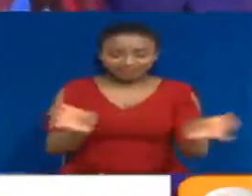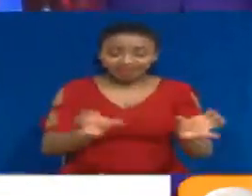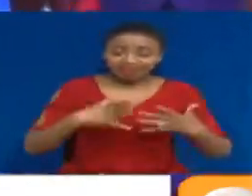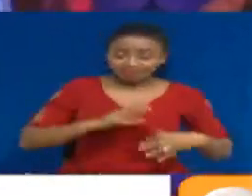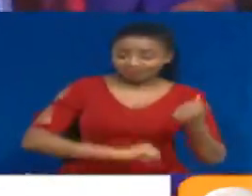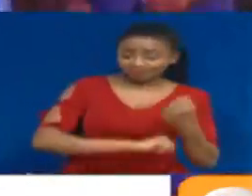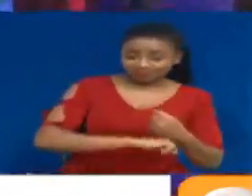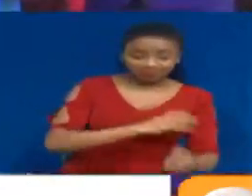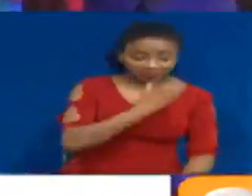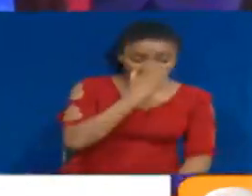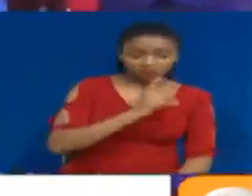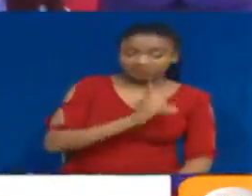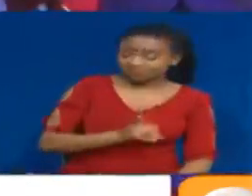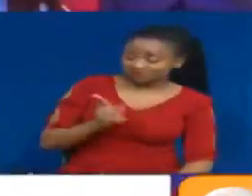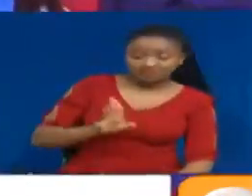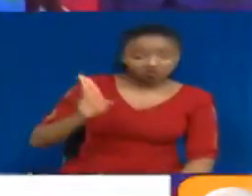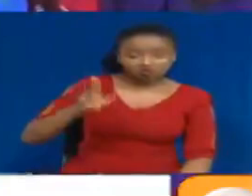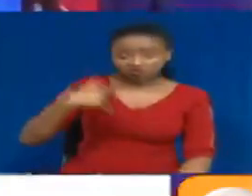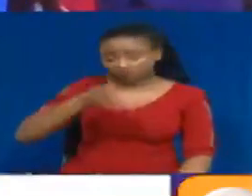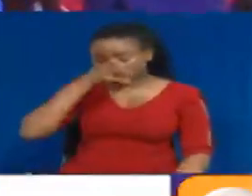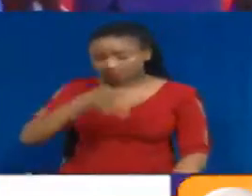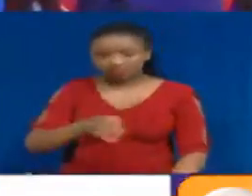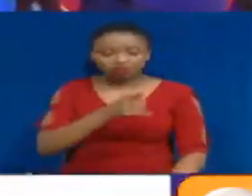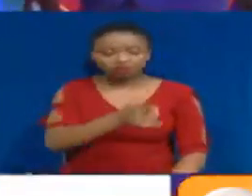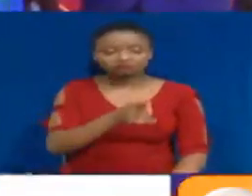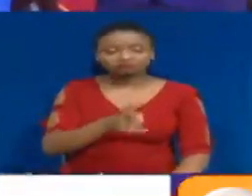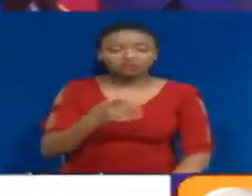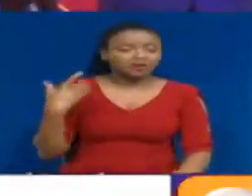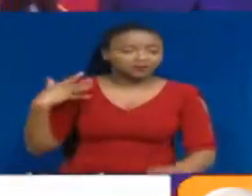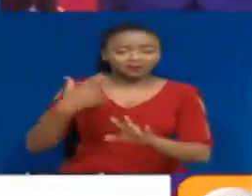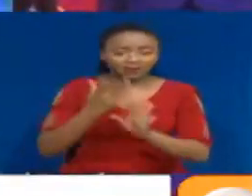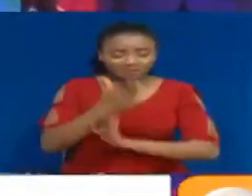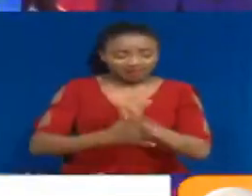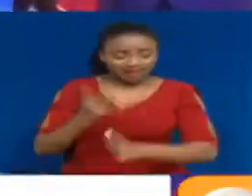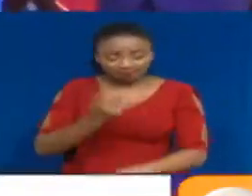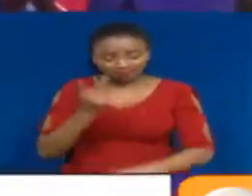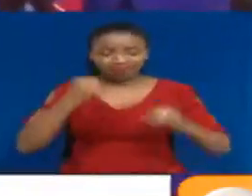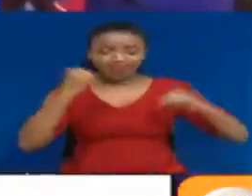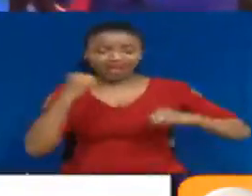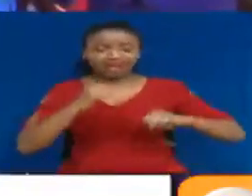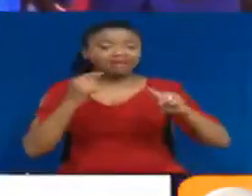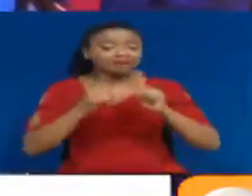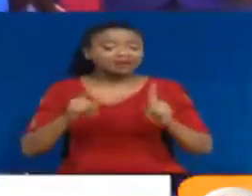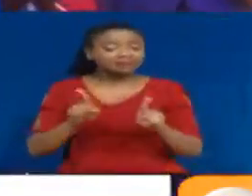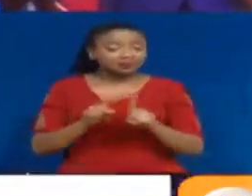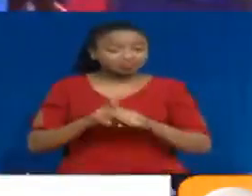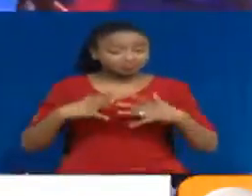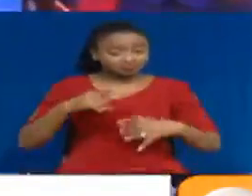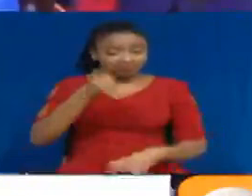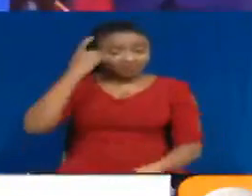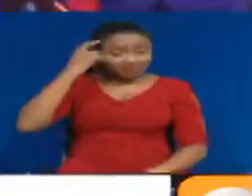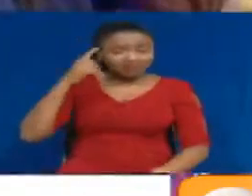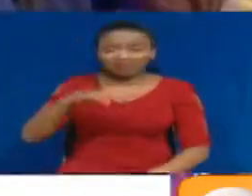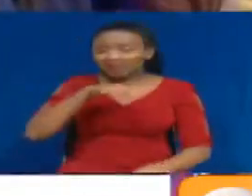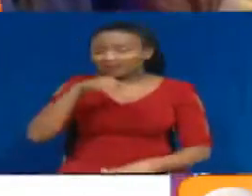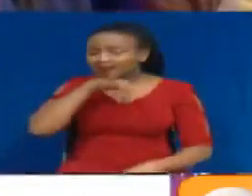allied to Ruto accusing Kenyatta of turning his back on a 20-year leadership succession plan, but the leaders here recalling Raila's history with